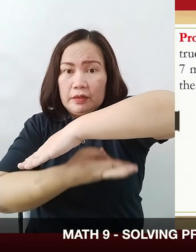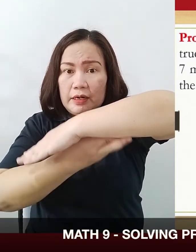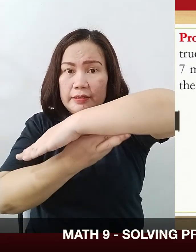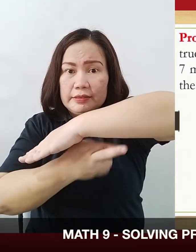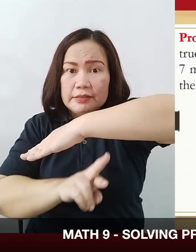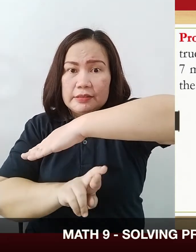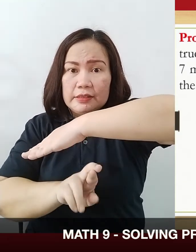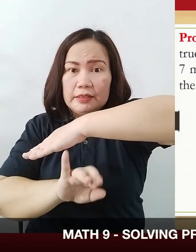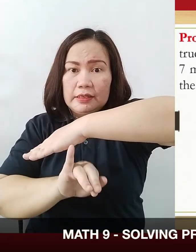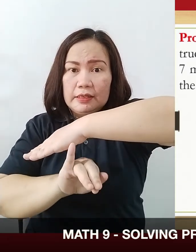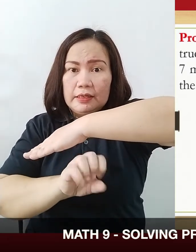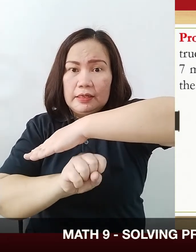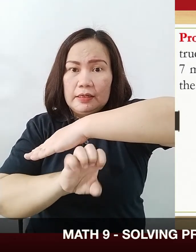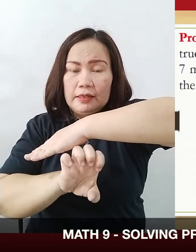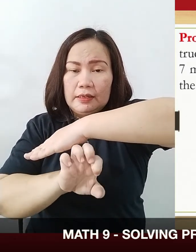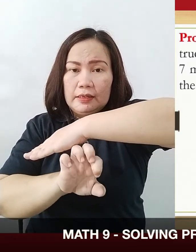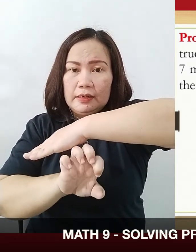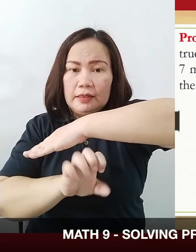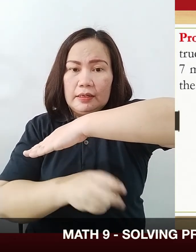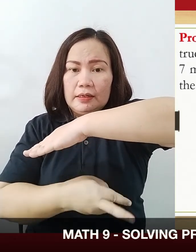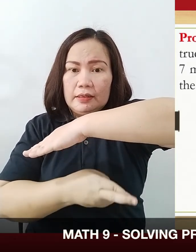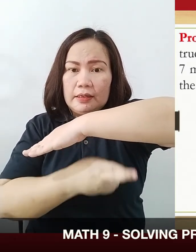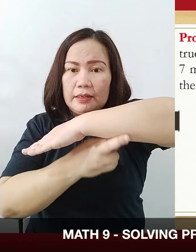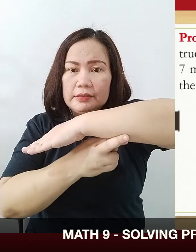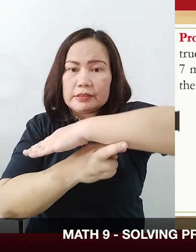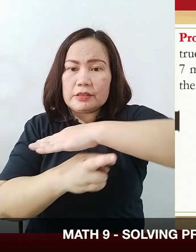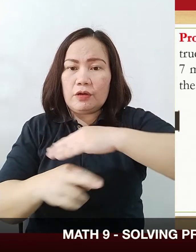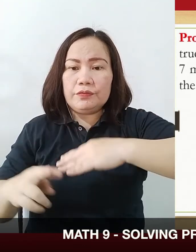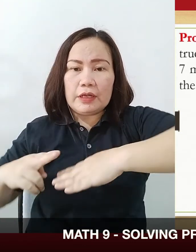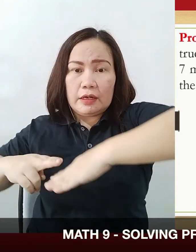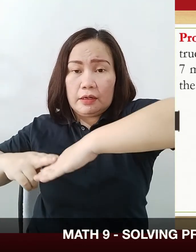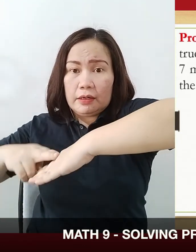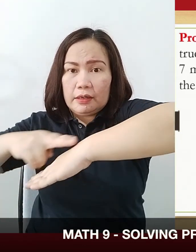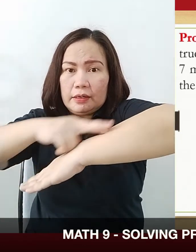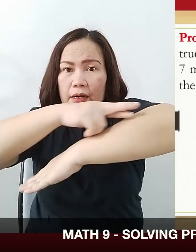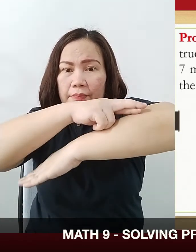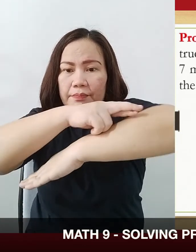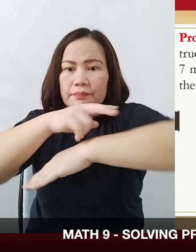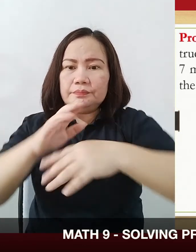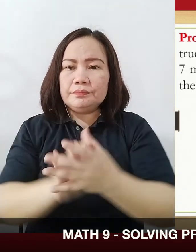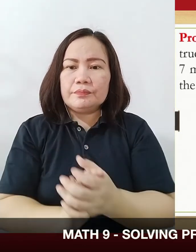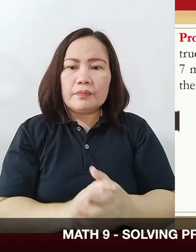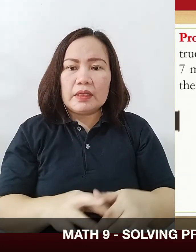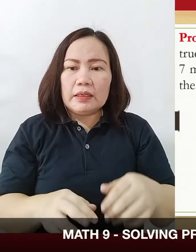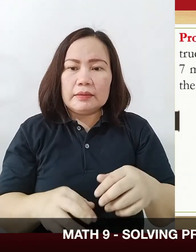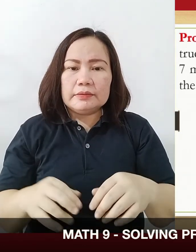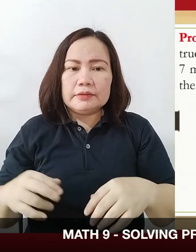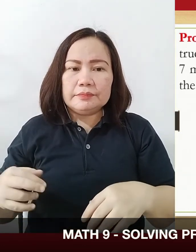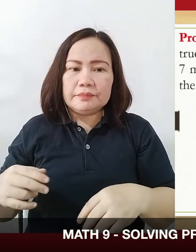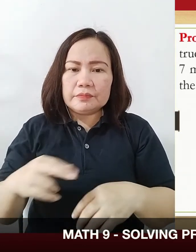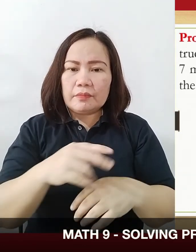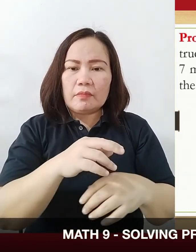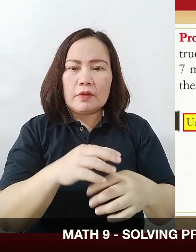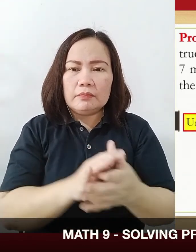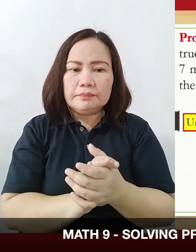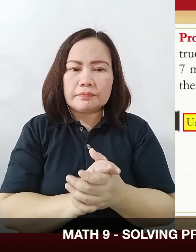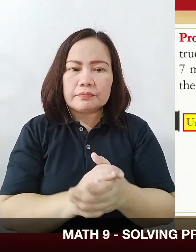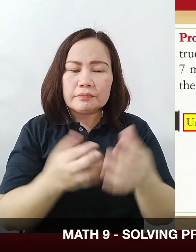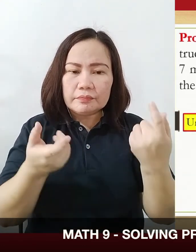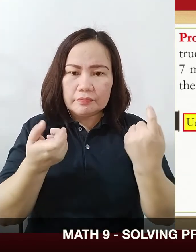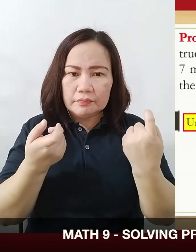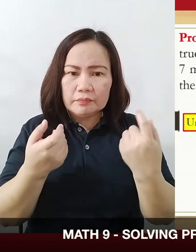the sides of the given problem. Okay? So let